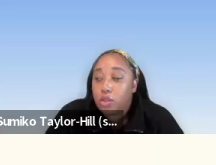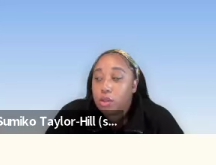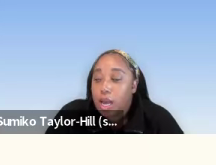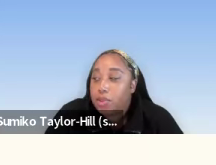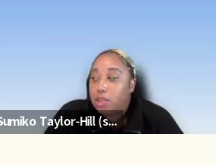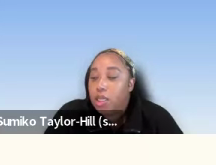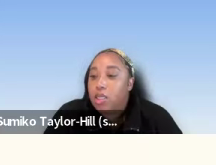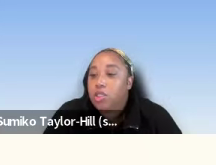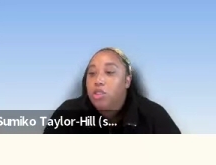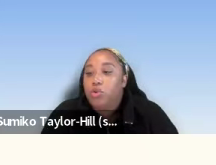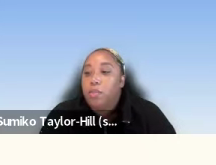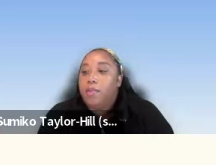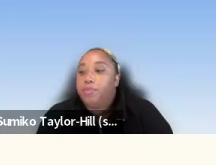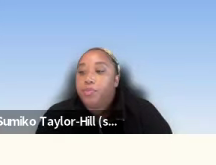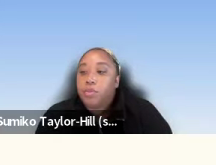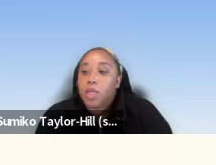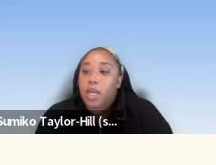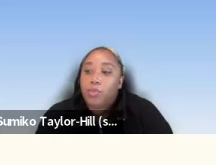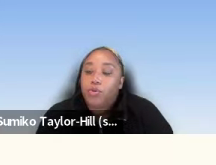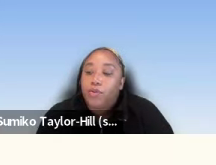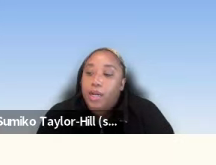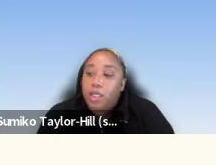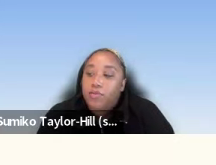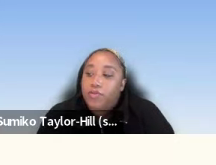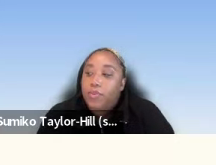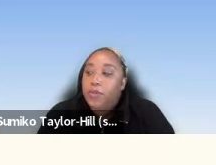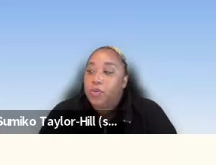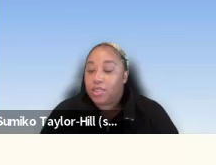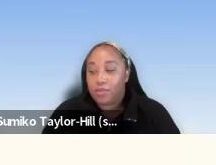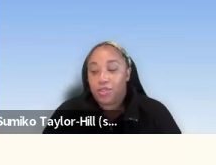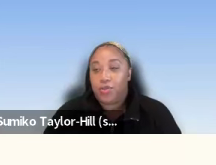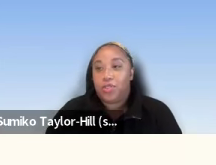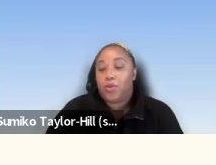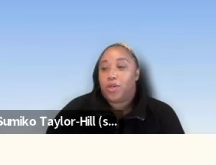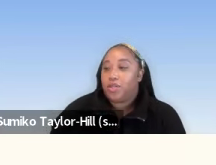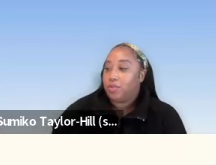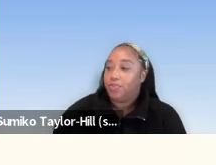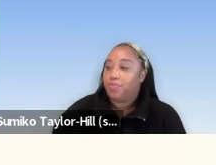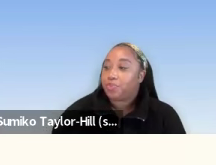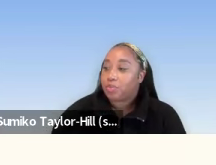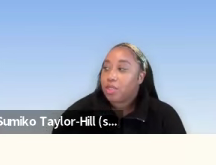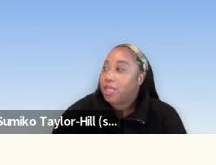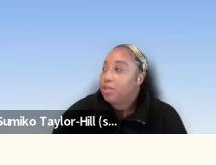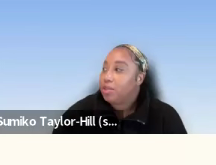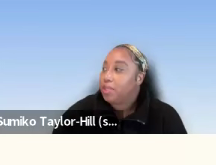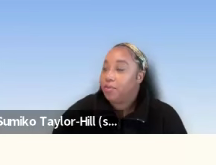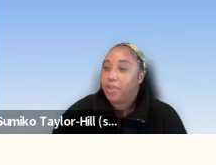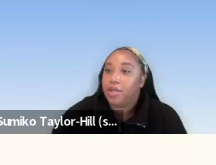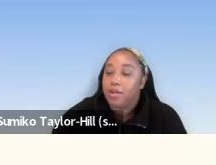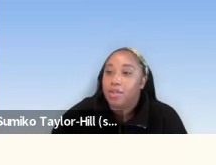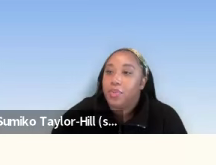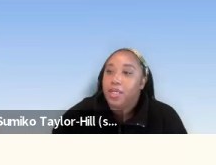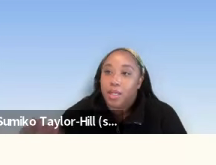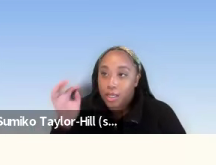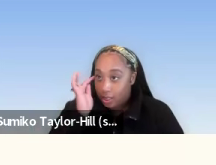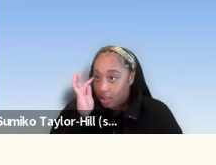bridge critical gaps in addiction treatment and improve care delivery for people with substance use disorders. Thank you so much for